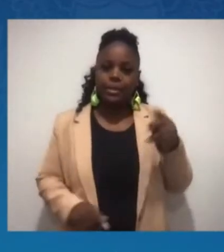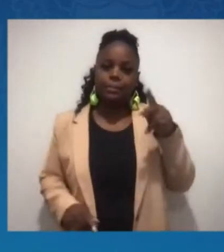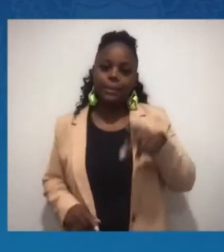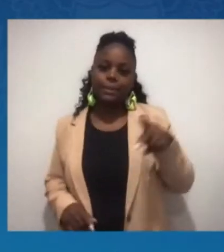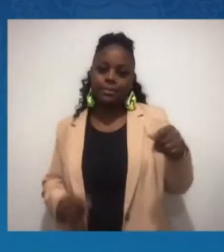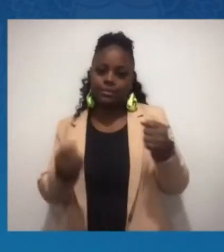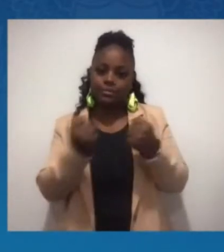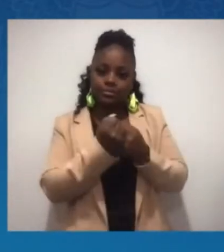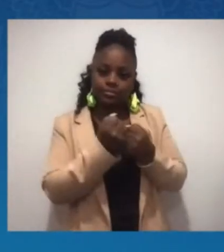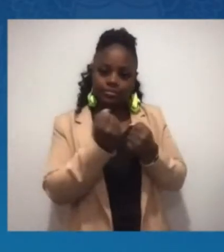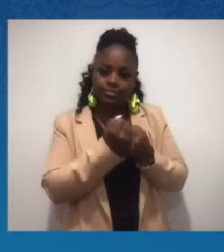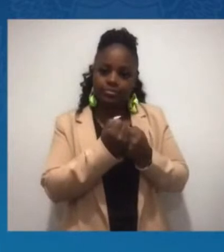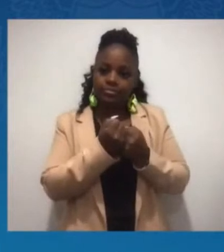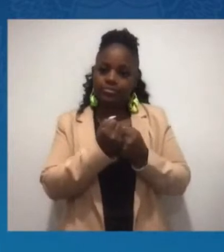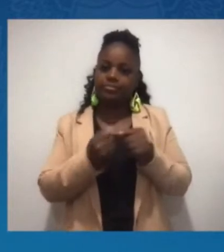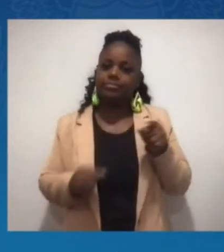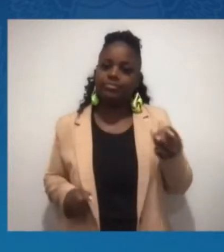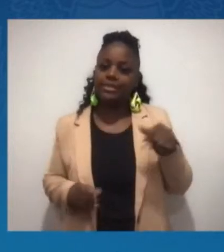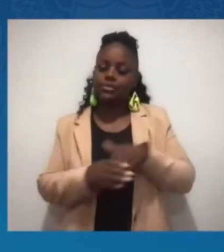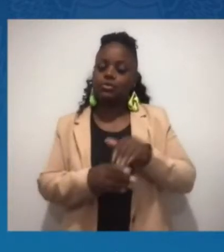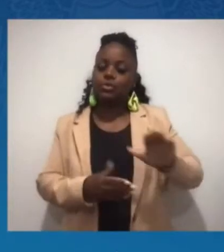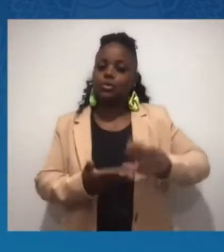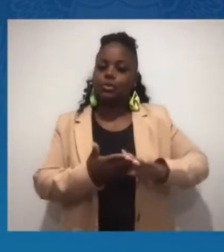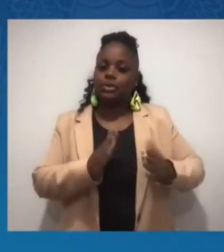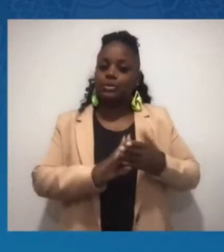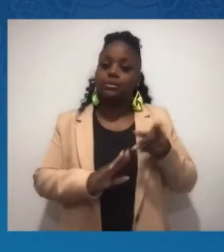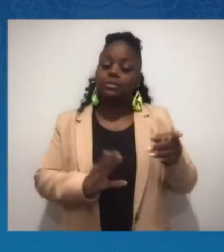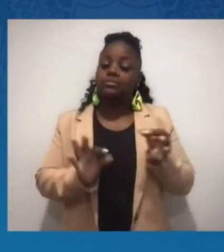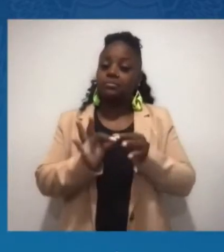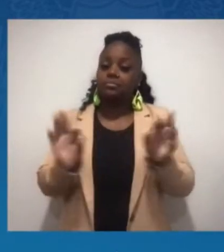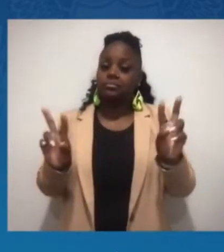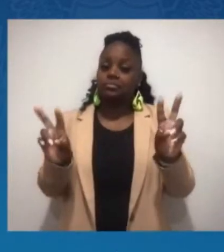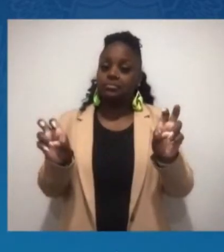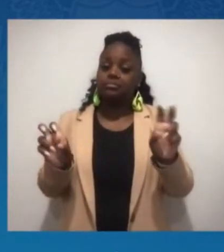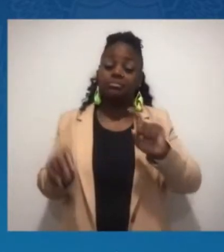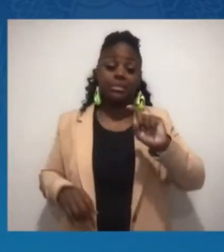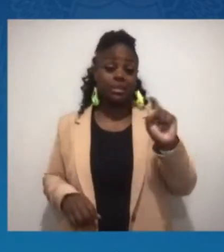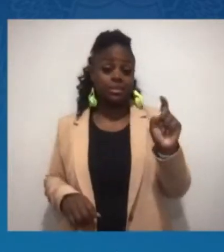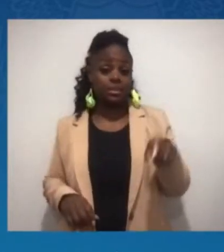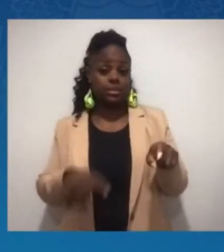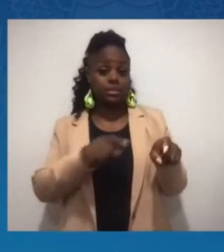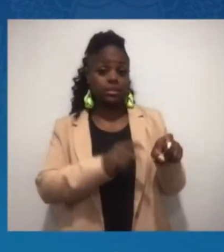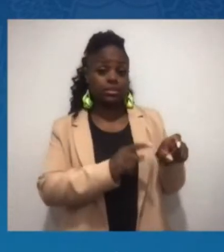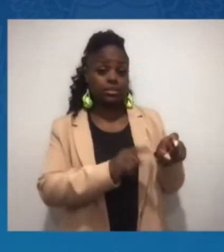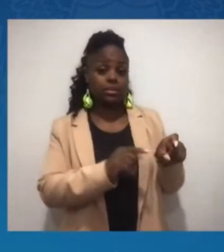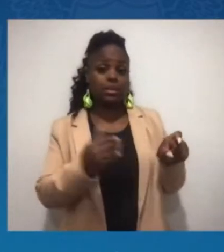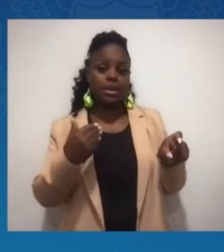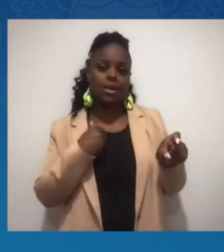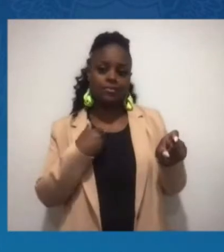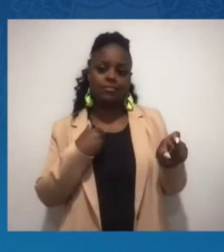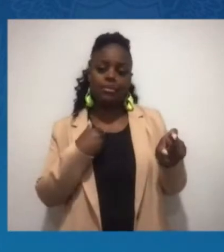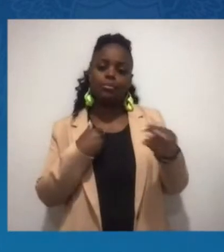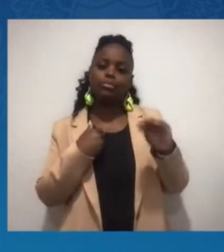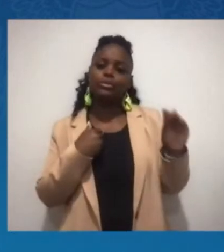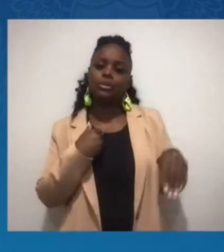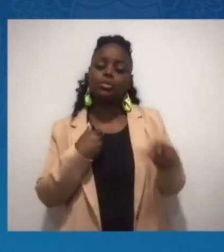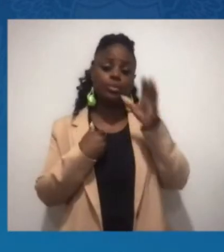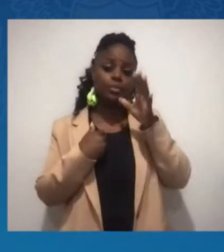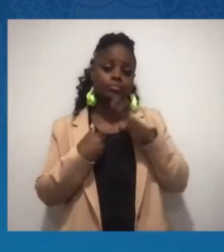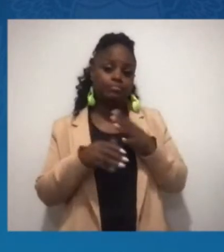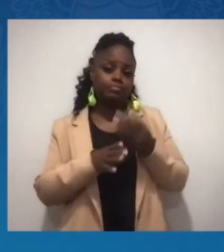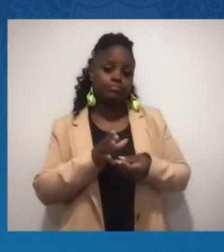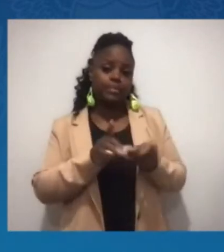community. Texas has some of the worst maternal mortality rates in the country. And in Texas, Black women are 3 times more likely